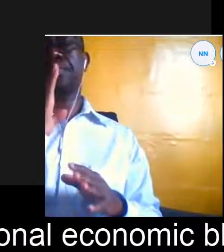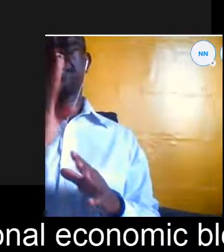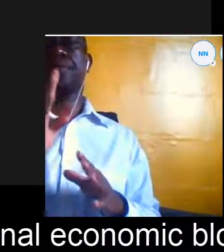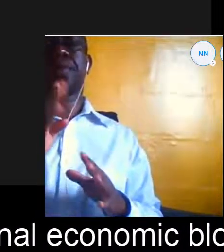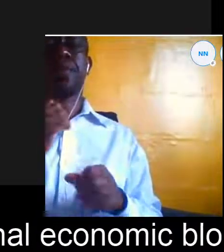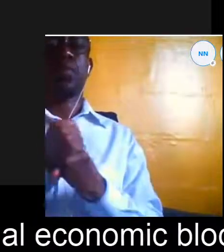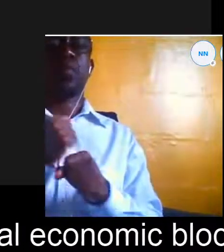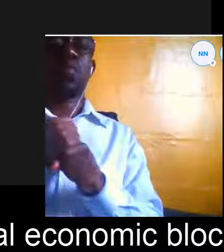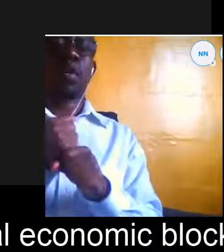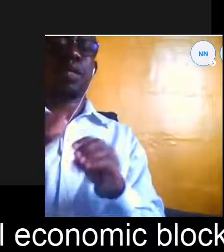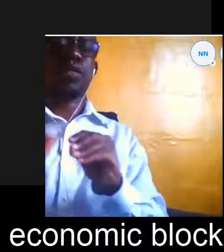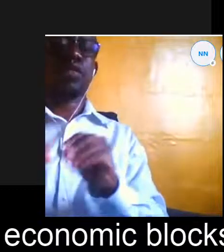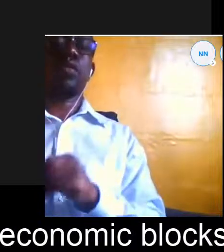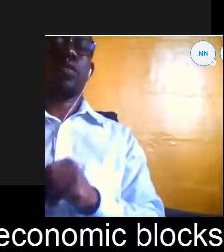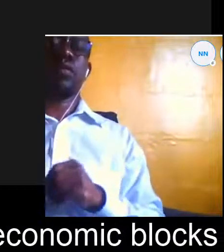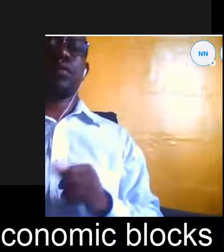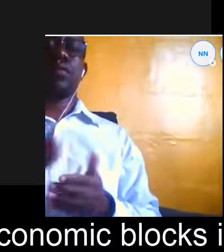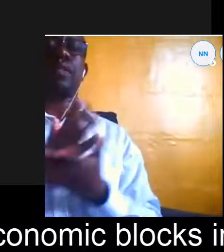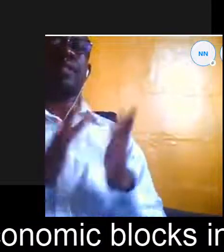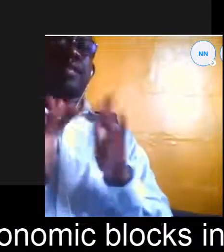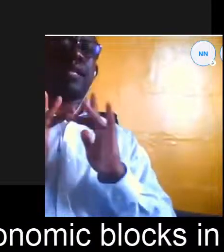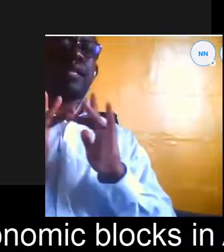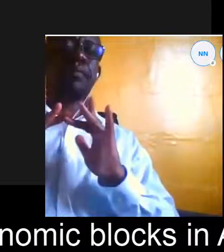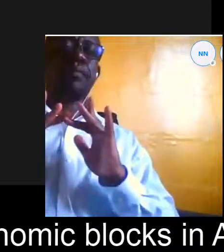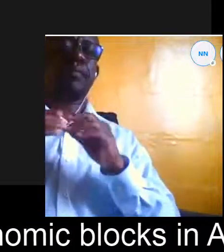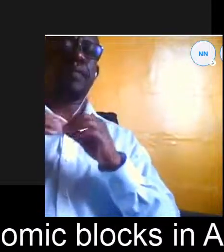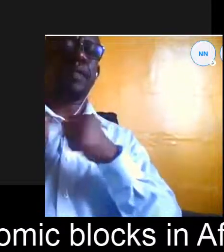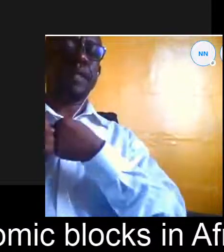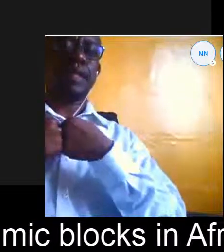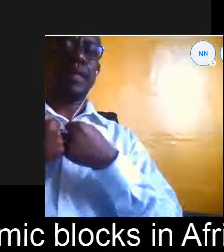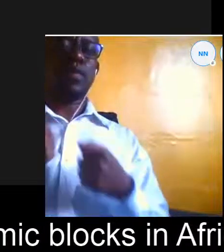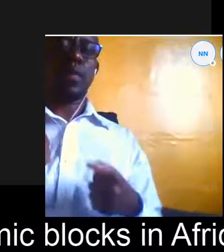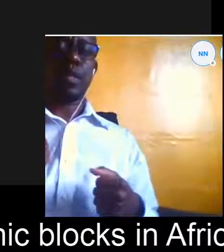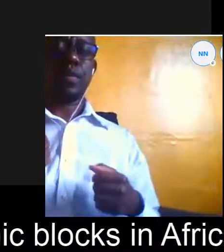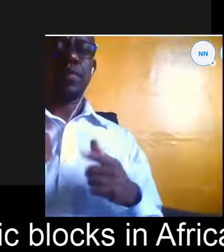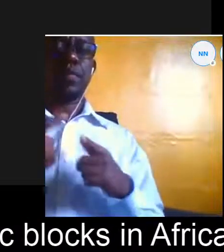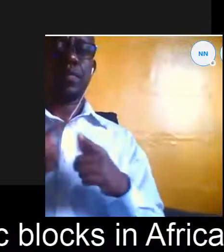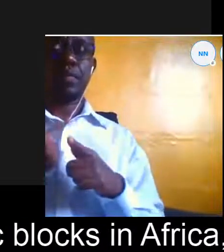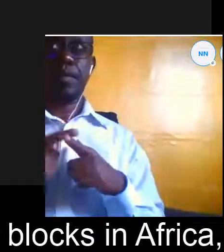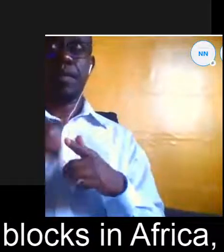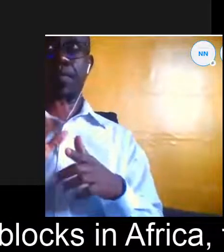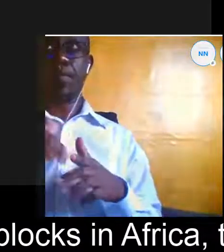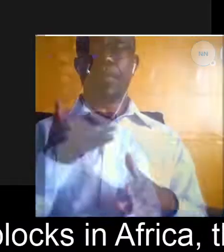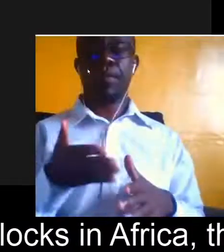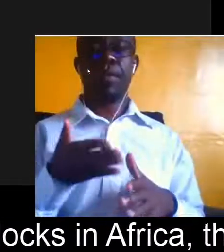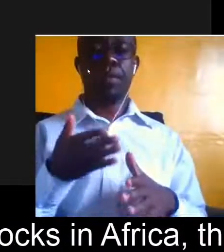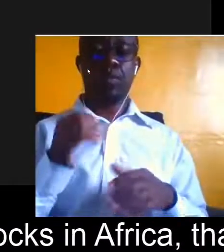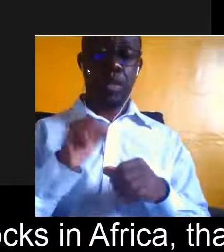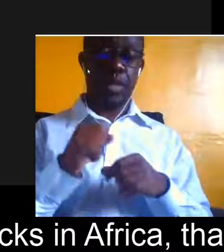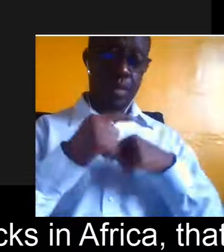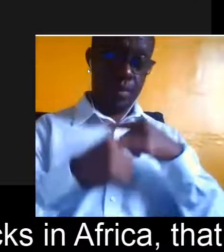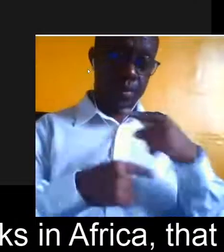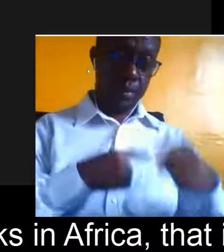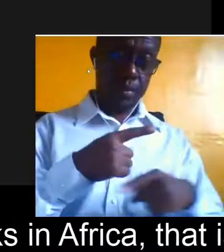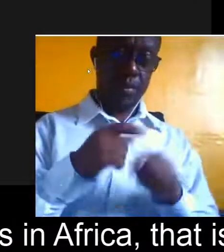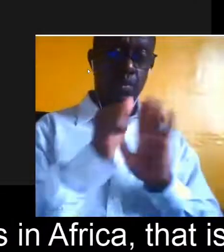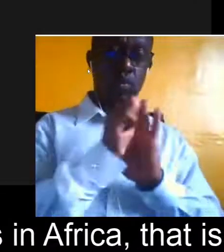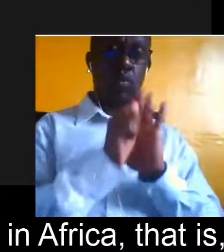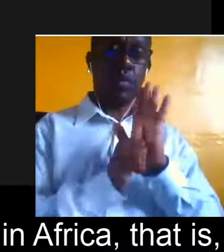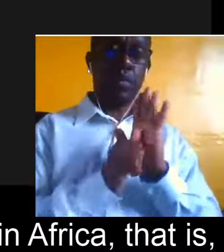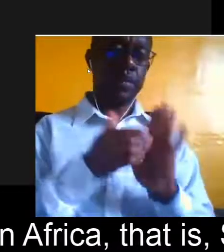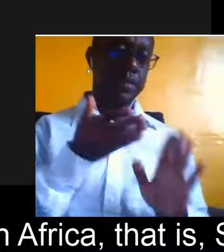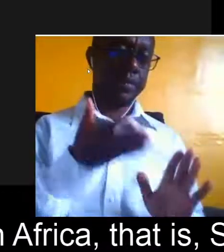worked out the connection challenges with Maximilian. And so that we can now delve into the